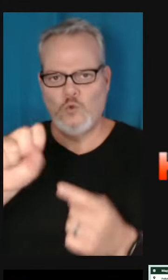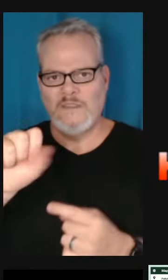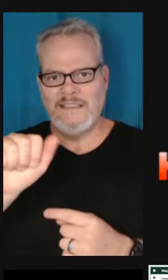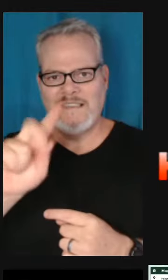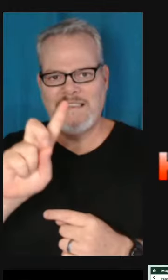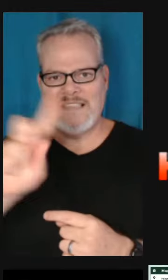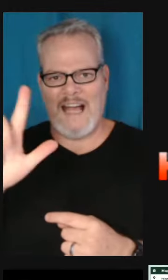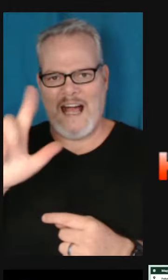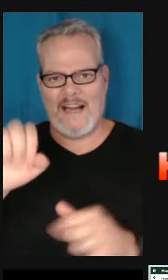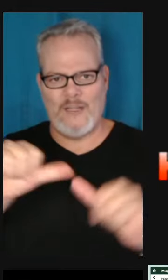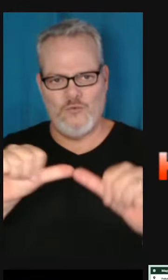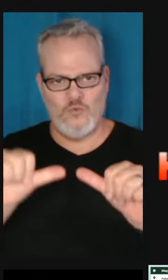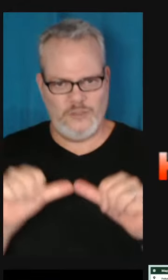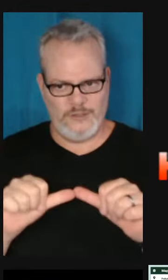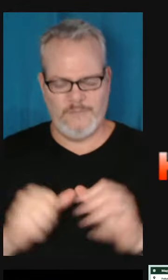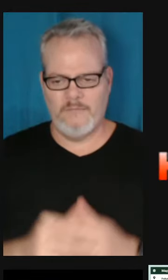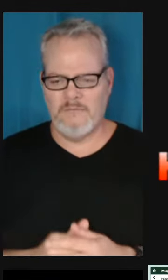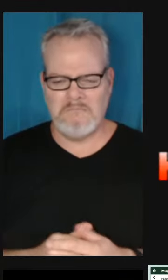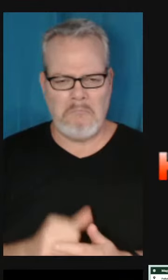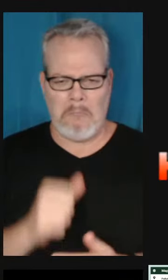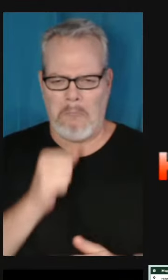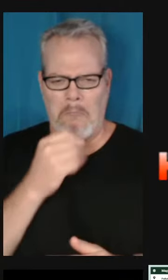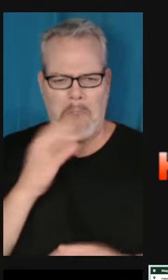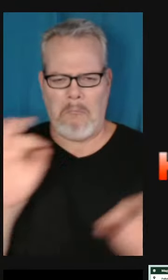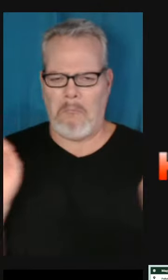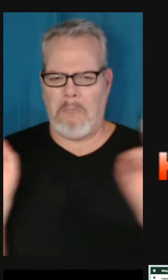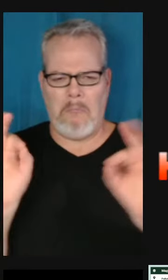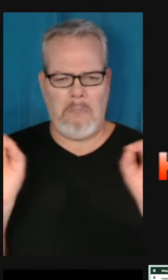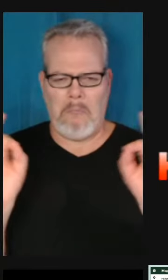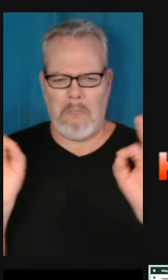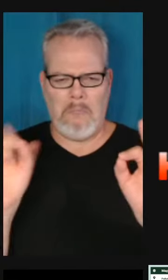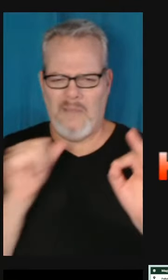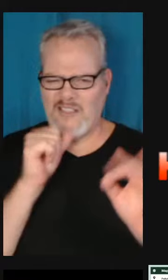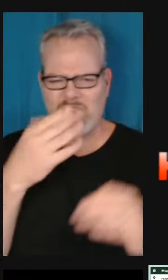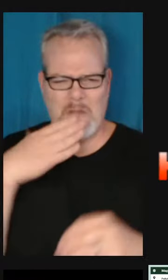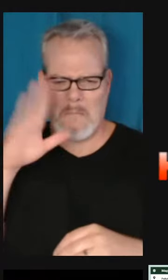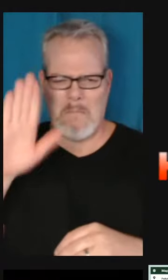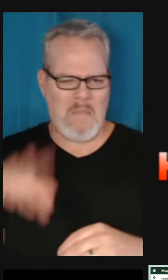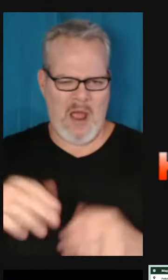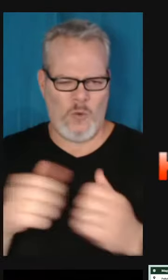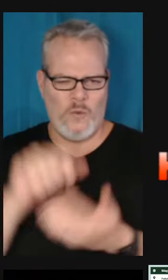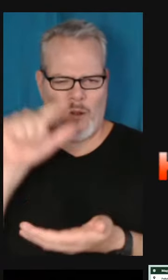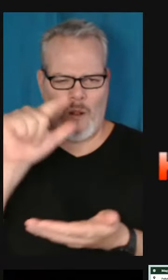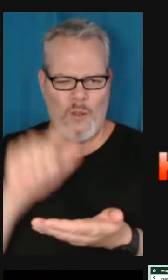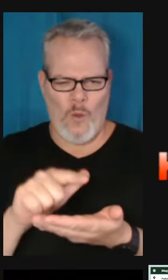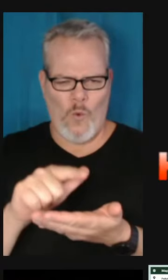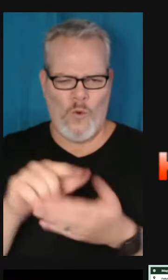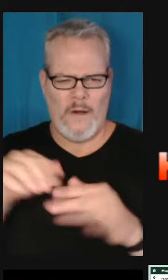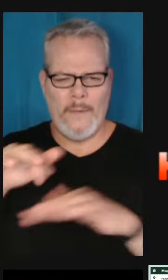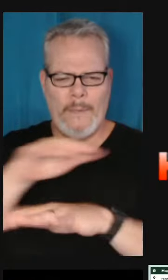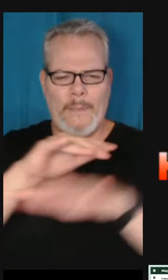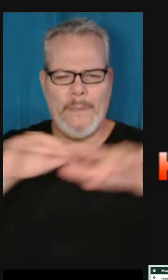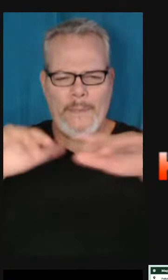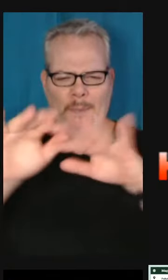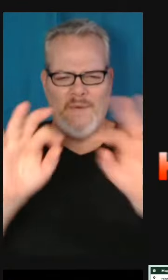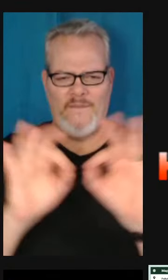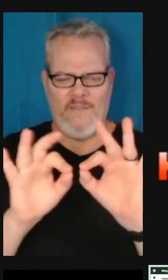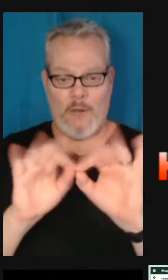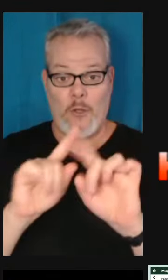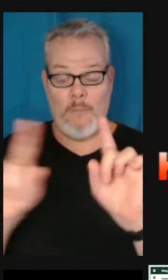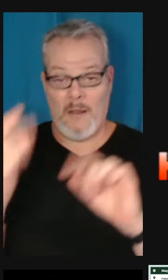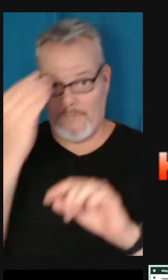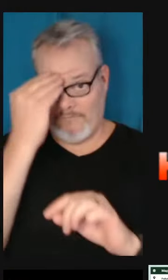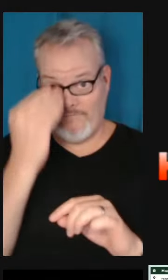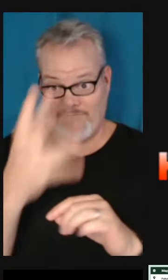So it's not as bad with this lower emission value, right? But one thing to be aware of is we noted that USGS, ahead